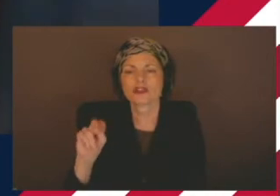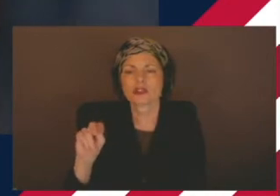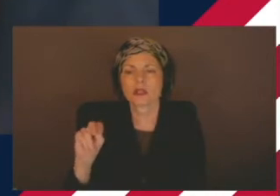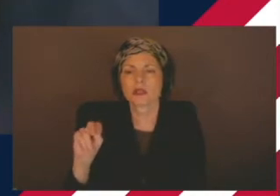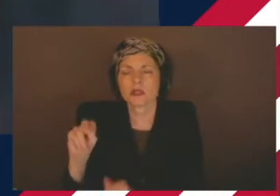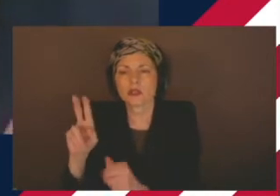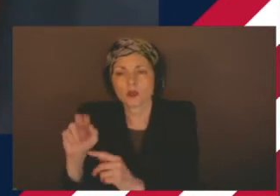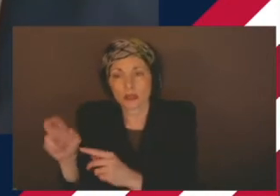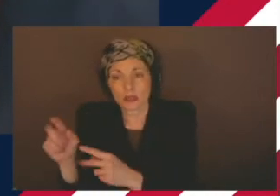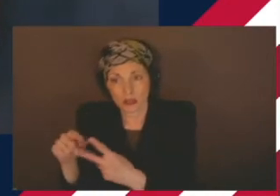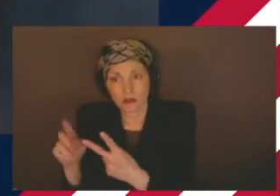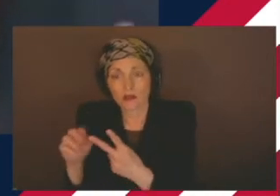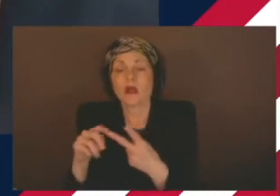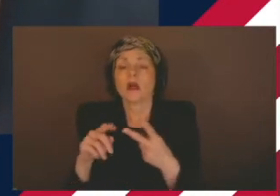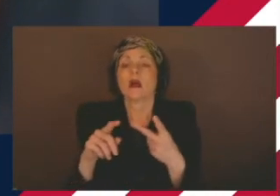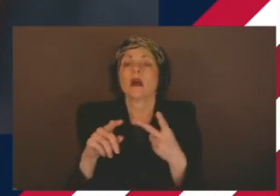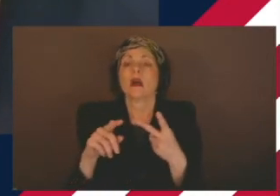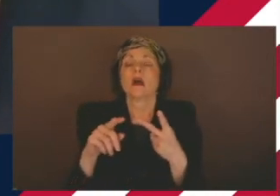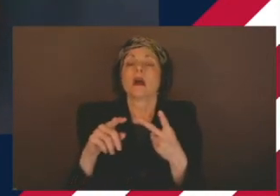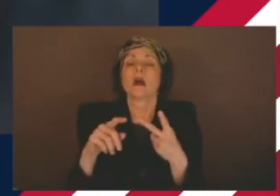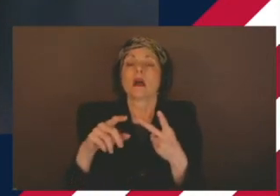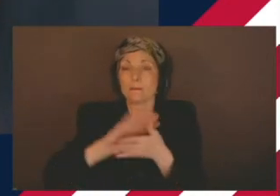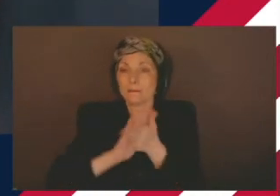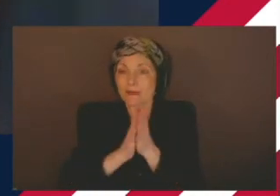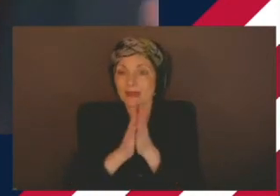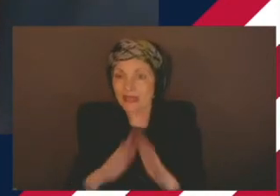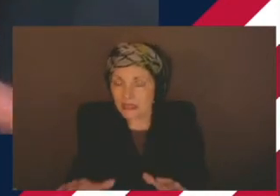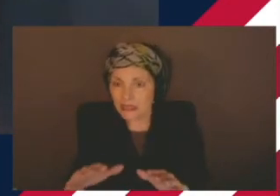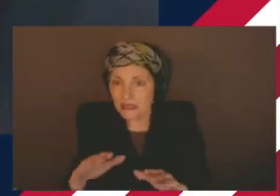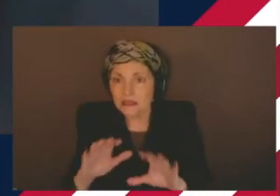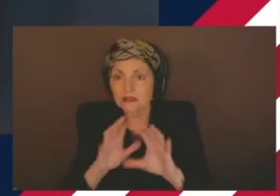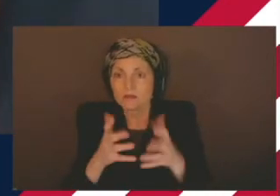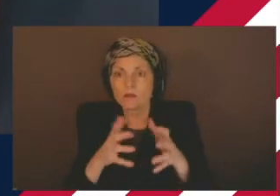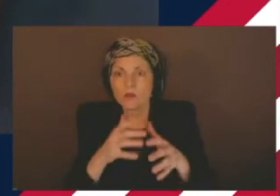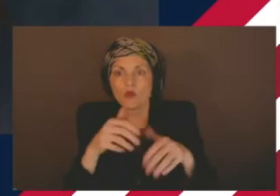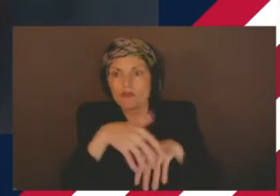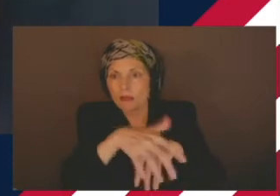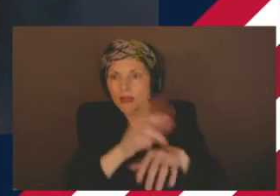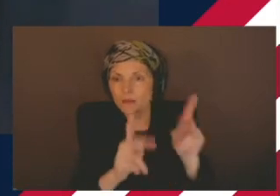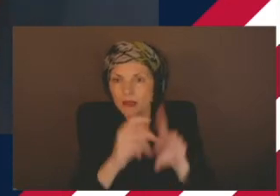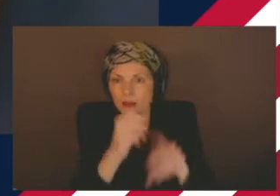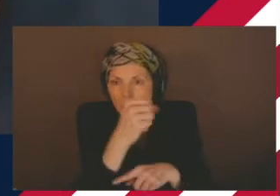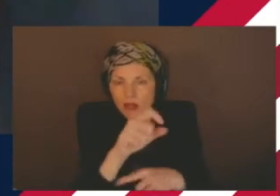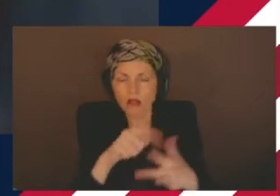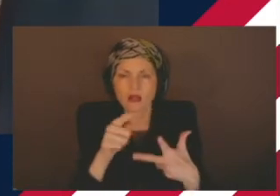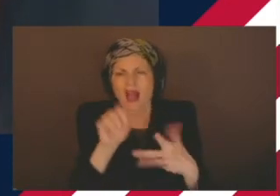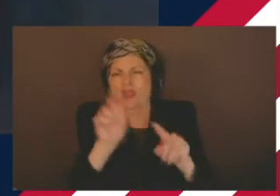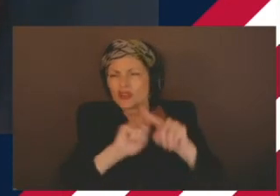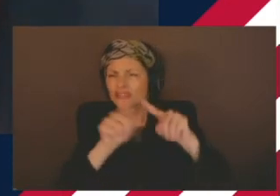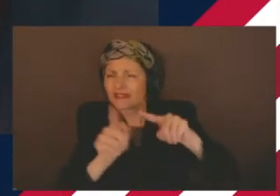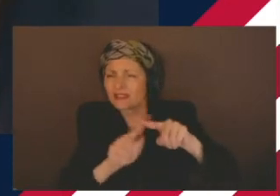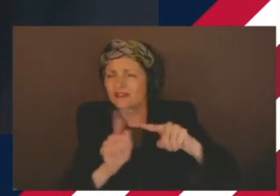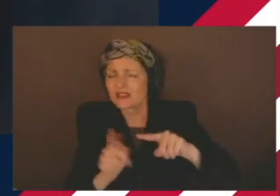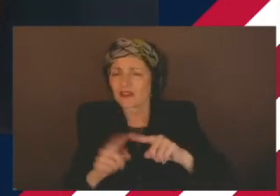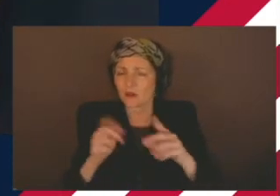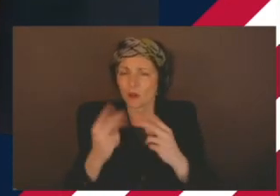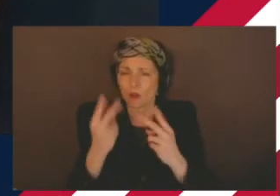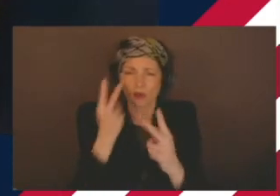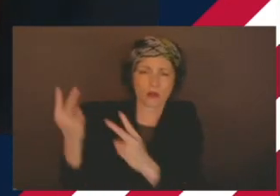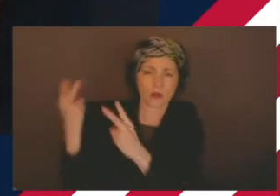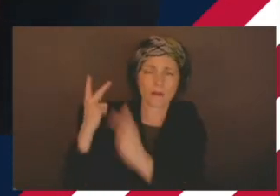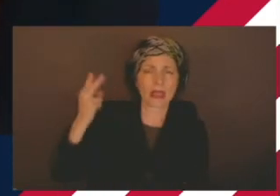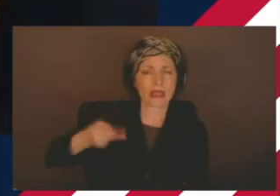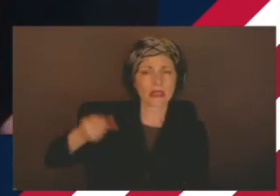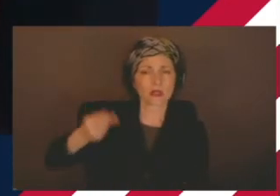the peace movement, the Poor People's Campaign that was assassinated. What we know from American history, there has always been these moral